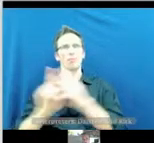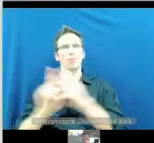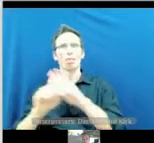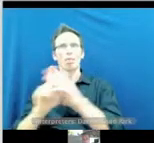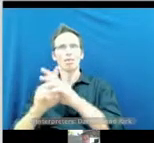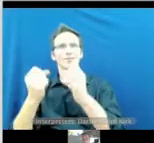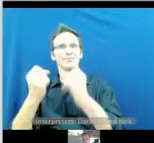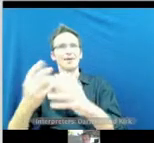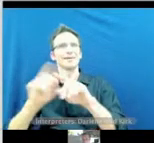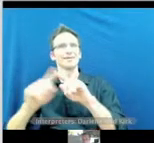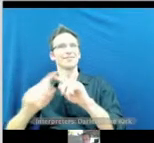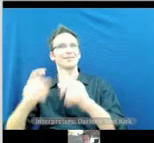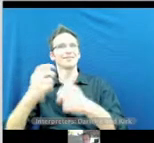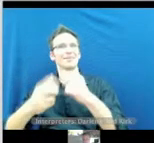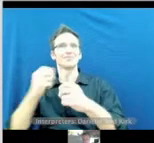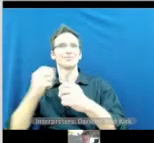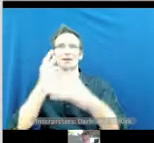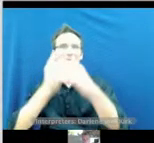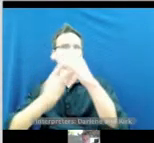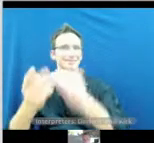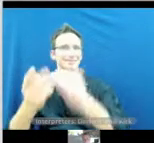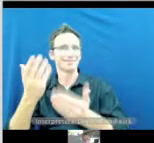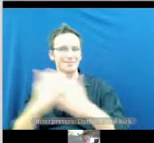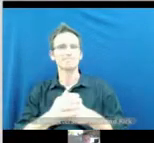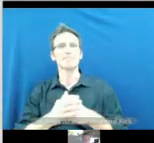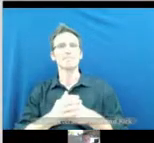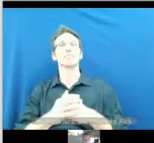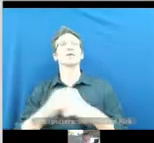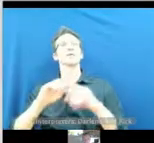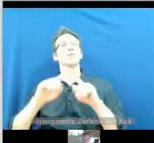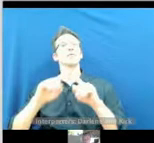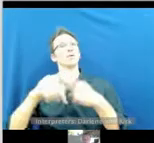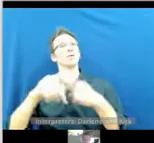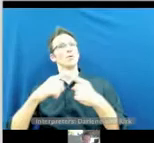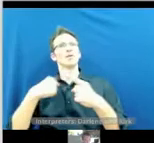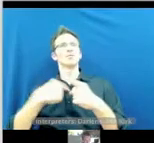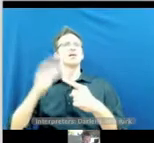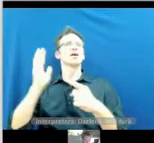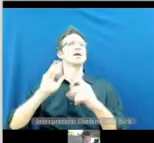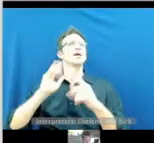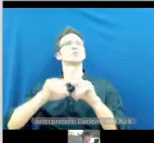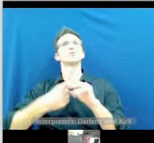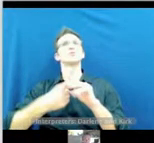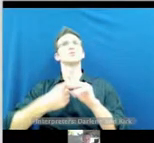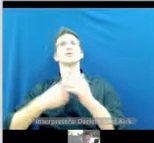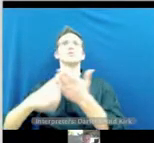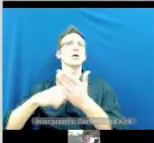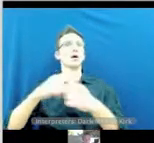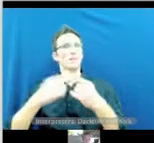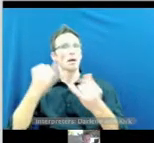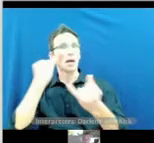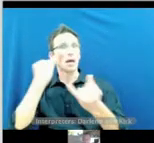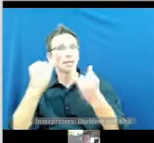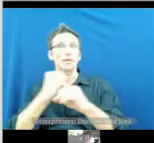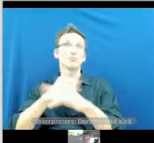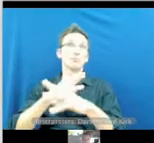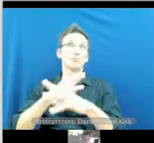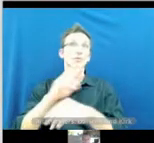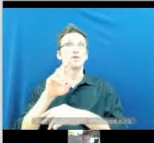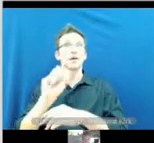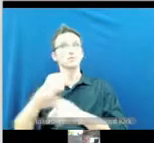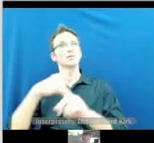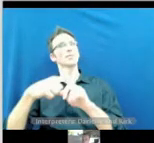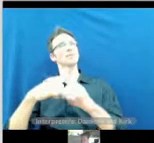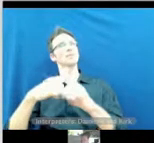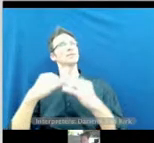started talking about video or video relay services, and even now we have interpreters on the web, same sort of